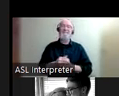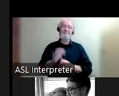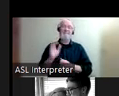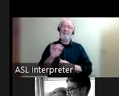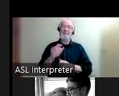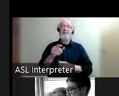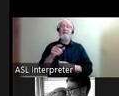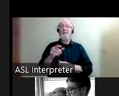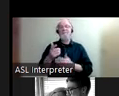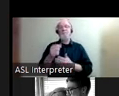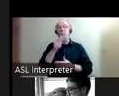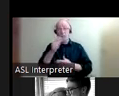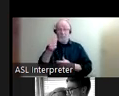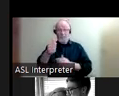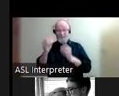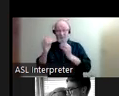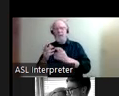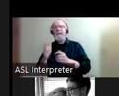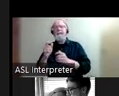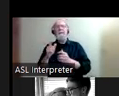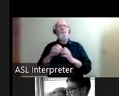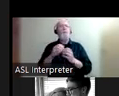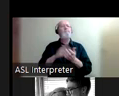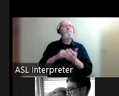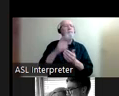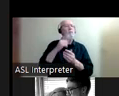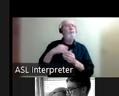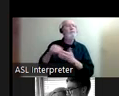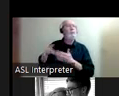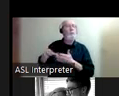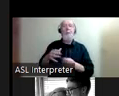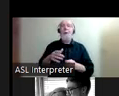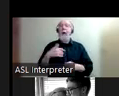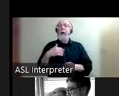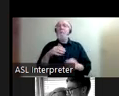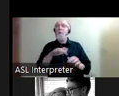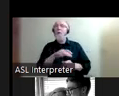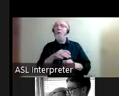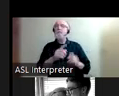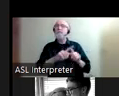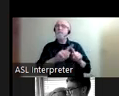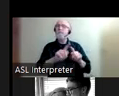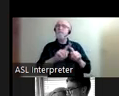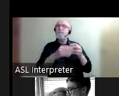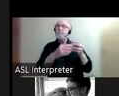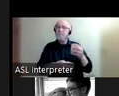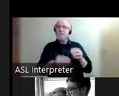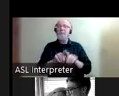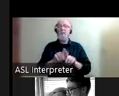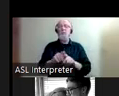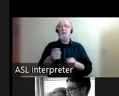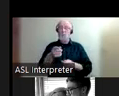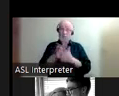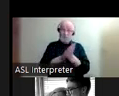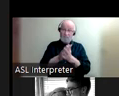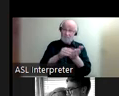for educators too now, because they have a lot of great resources. And also we have our literacy services guide,